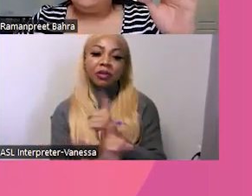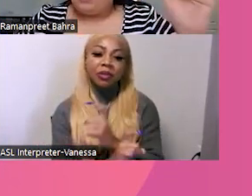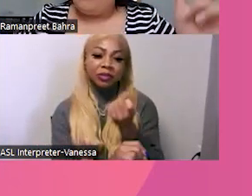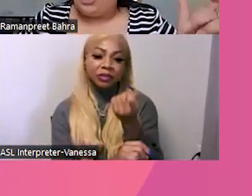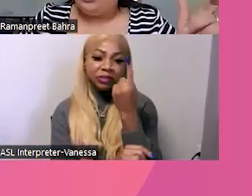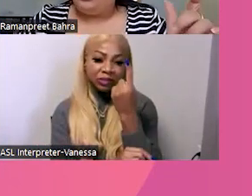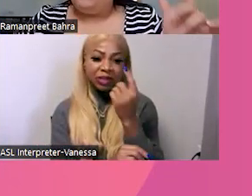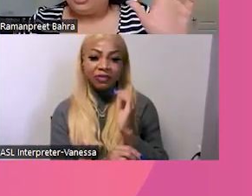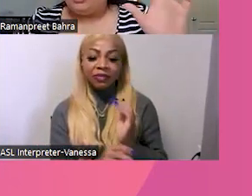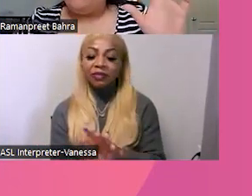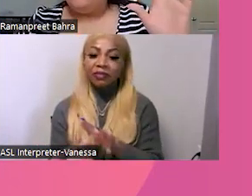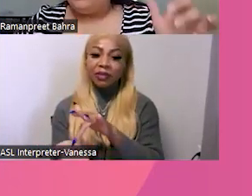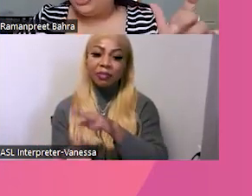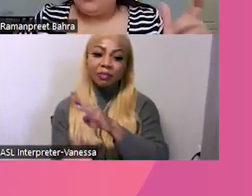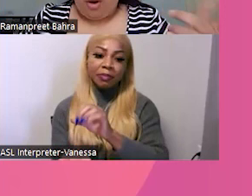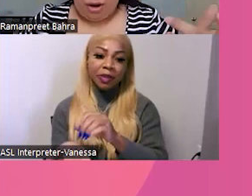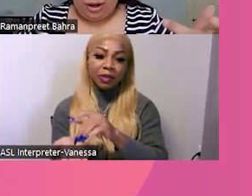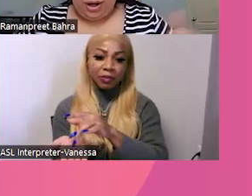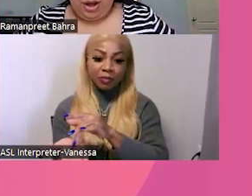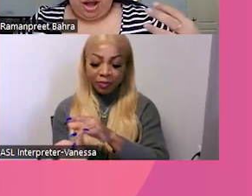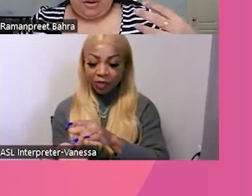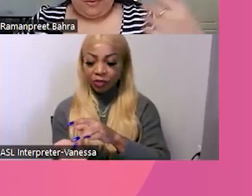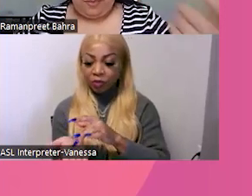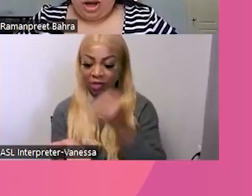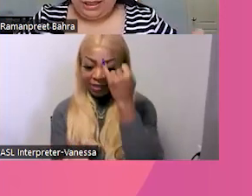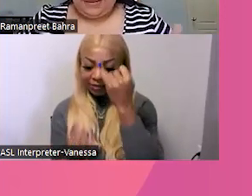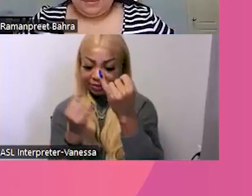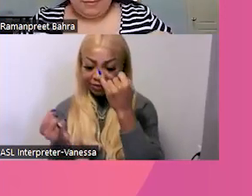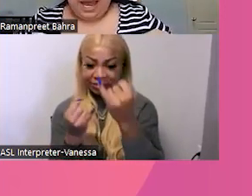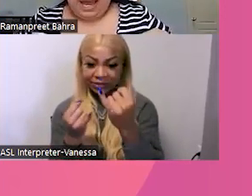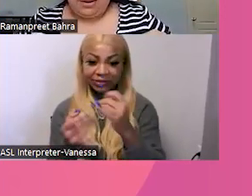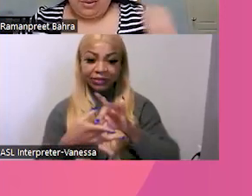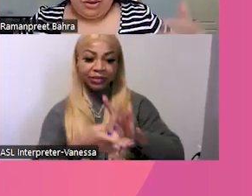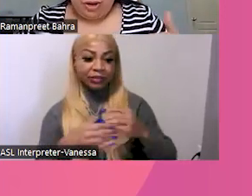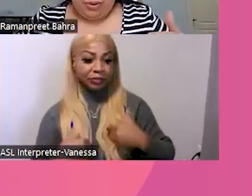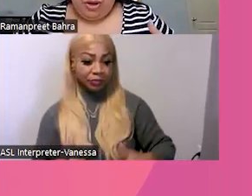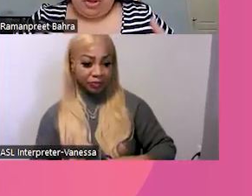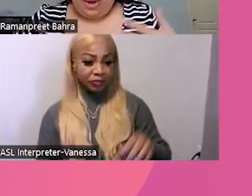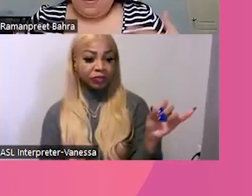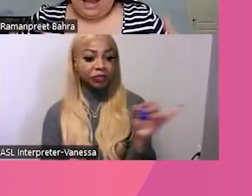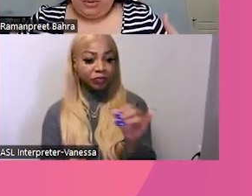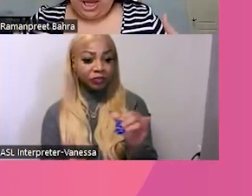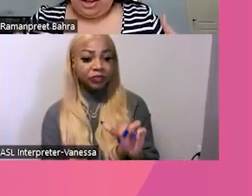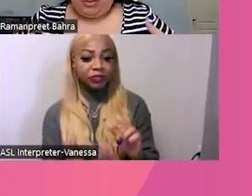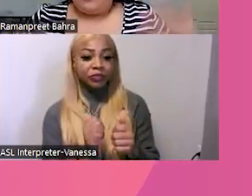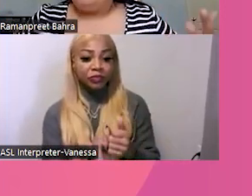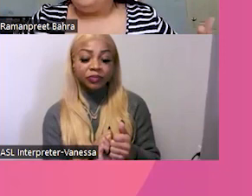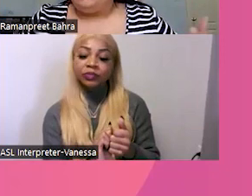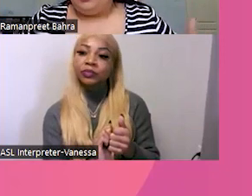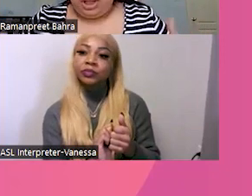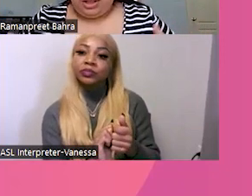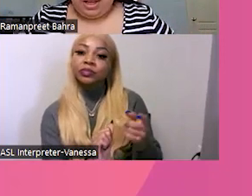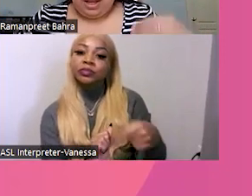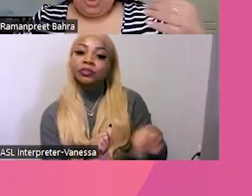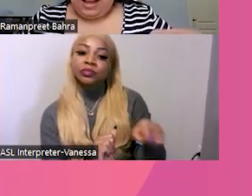these biomedical notions are of bodies, and also the ways in which we're subjected